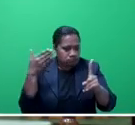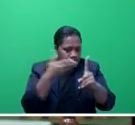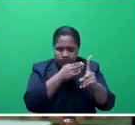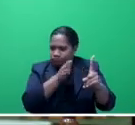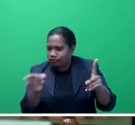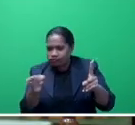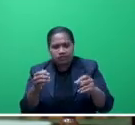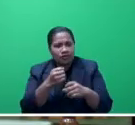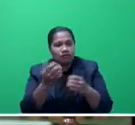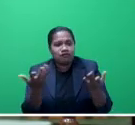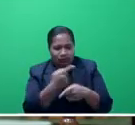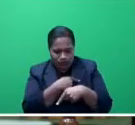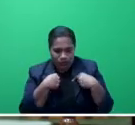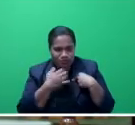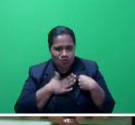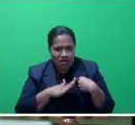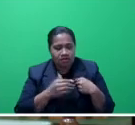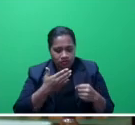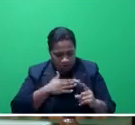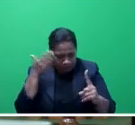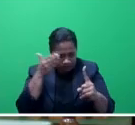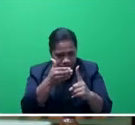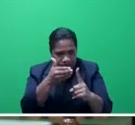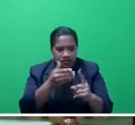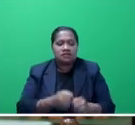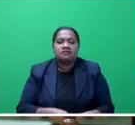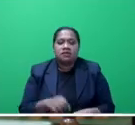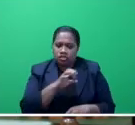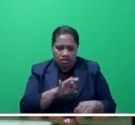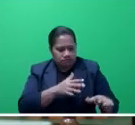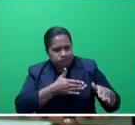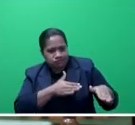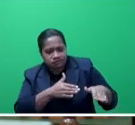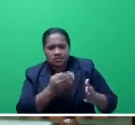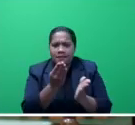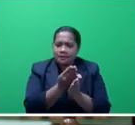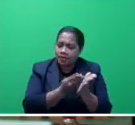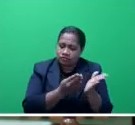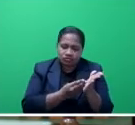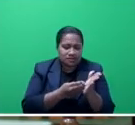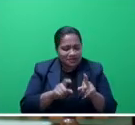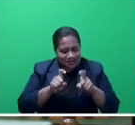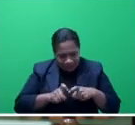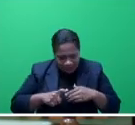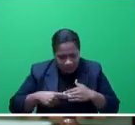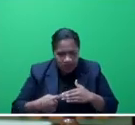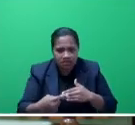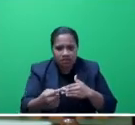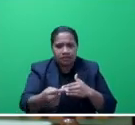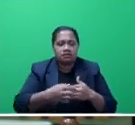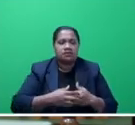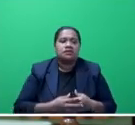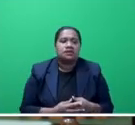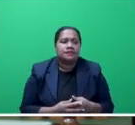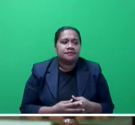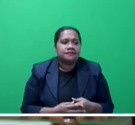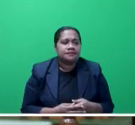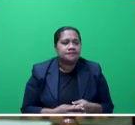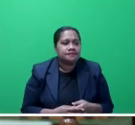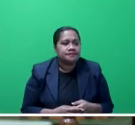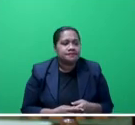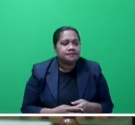destination. It is not a fearful budget, it is bold. It is sustainable. It is as decisive as it is